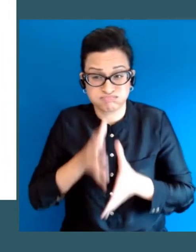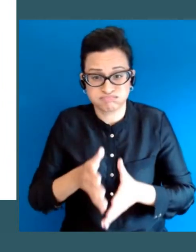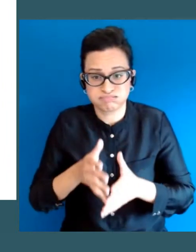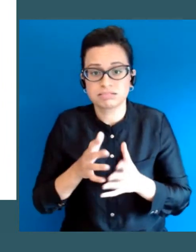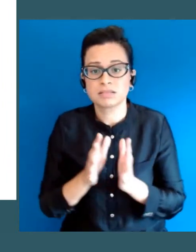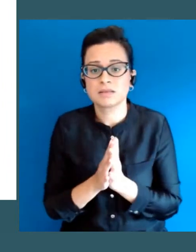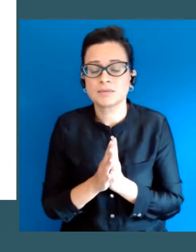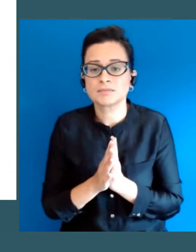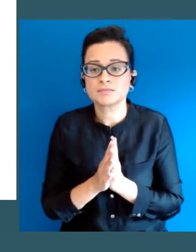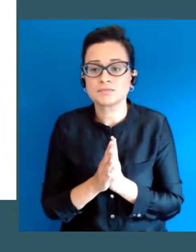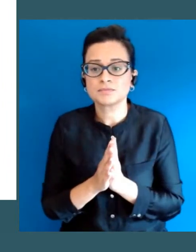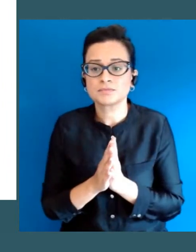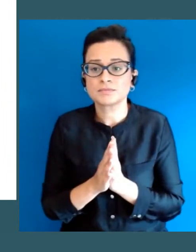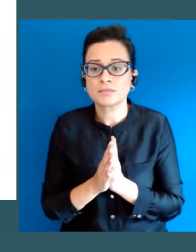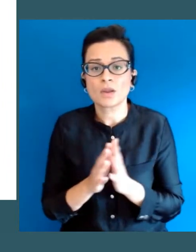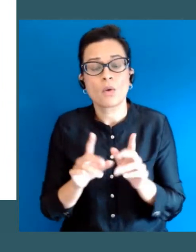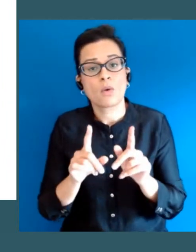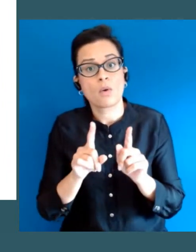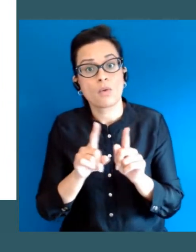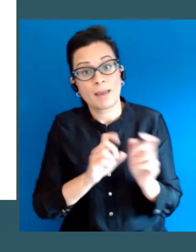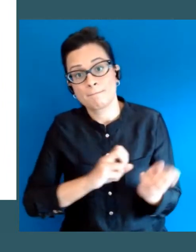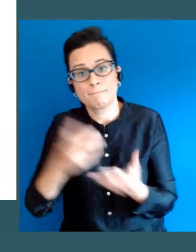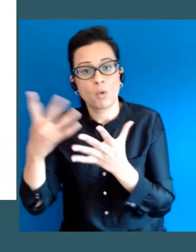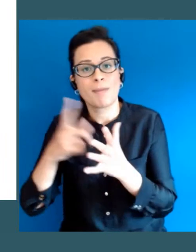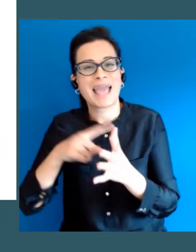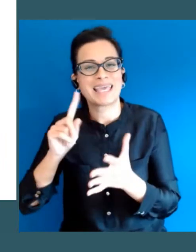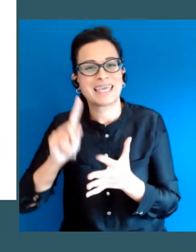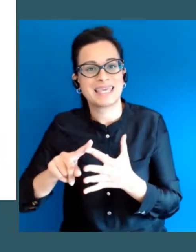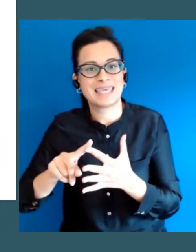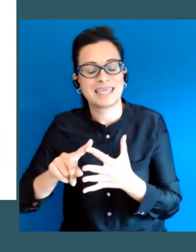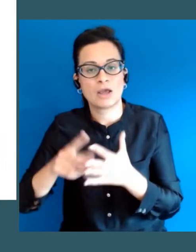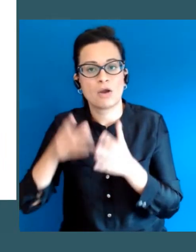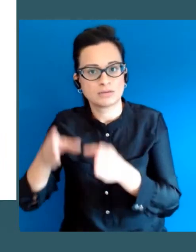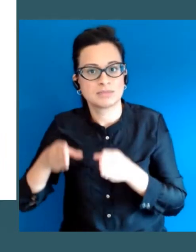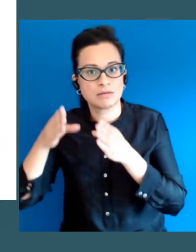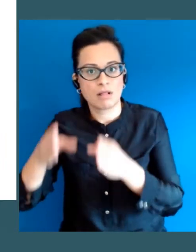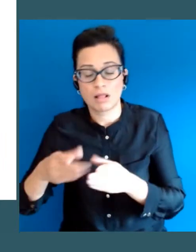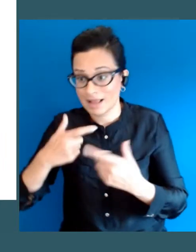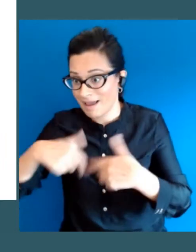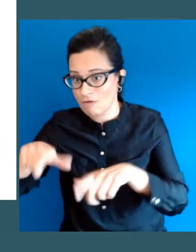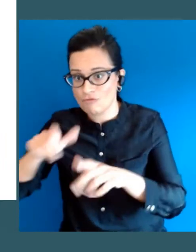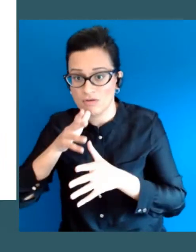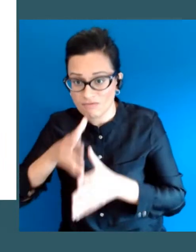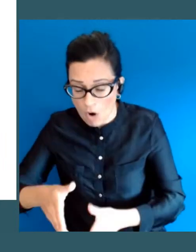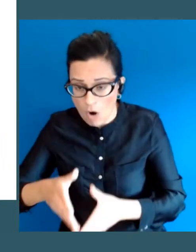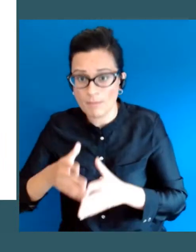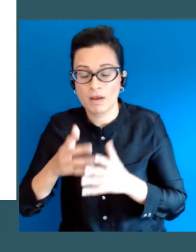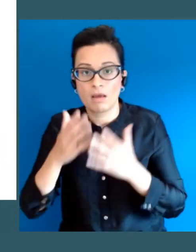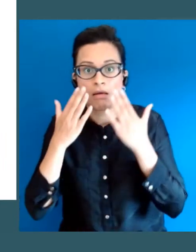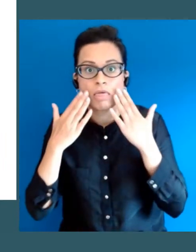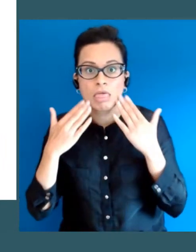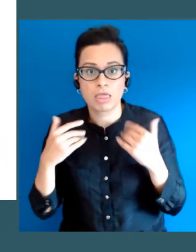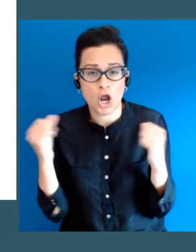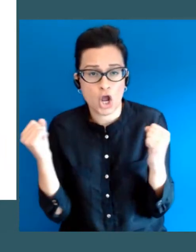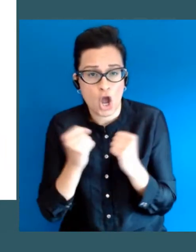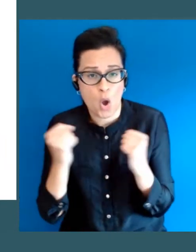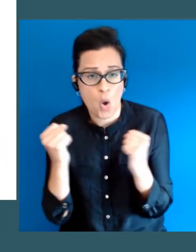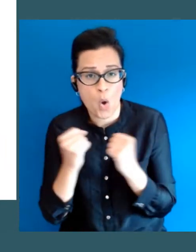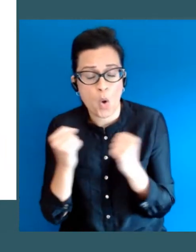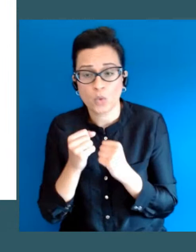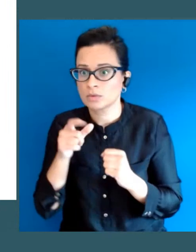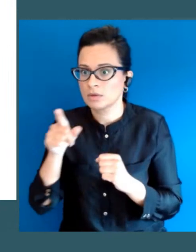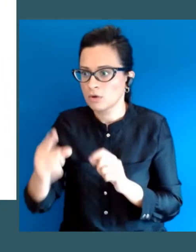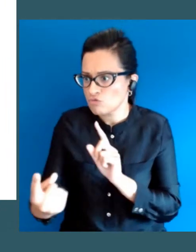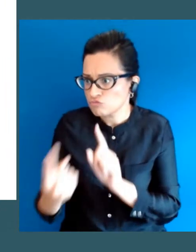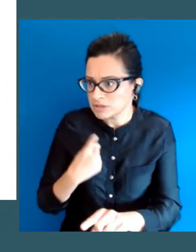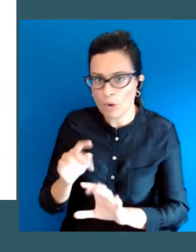he was then admitted to A&E, where he continued to vomit, retch. He went pale, cold, very unresponsive,